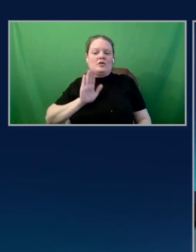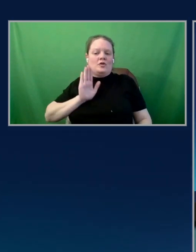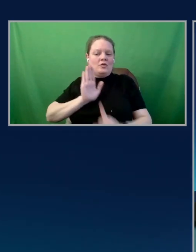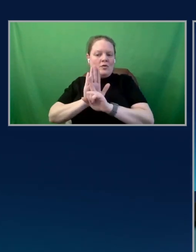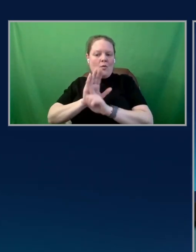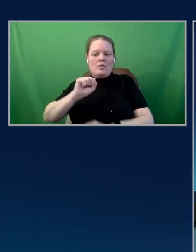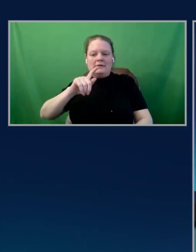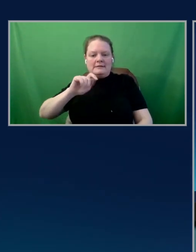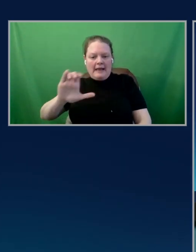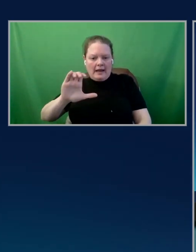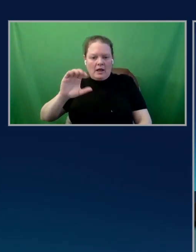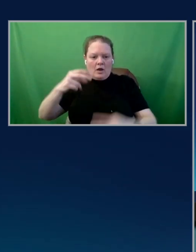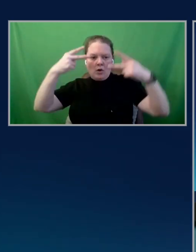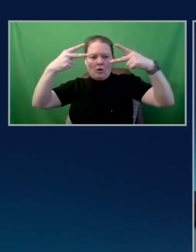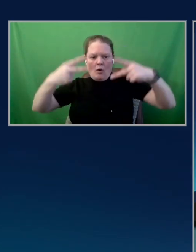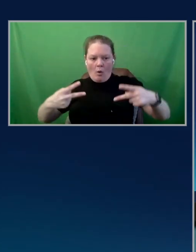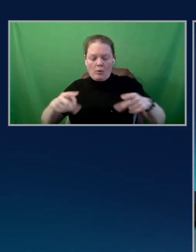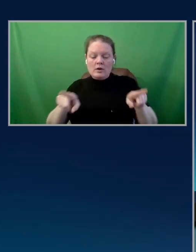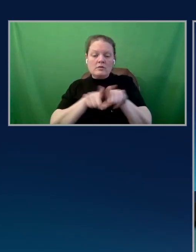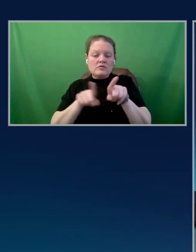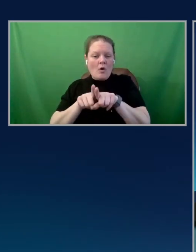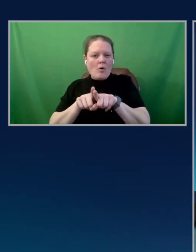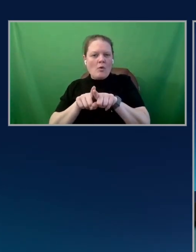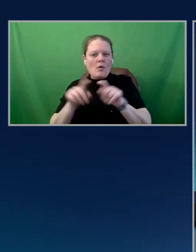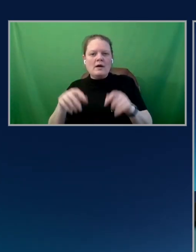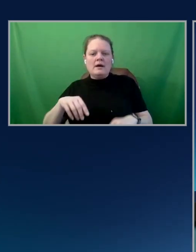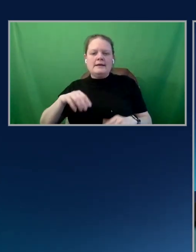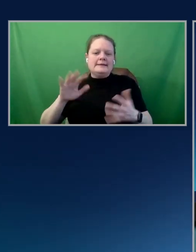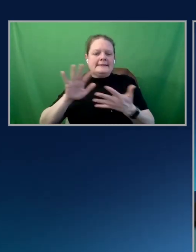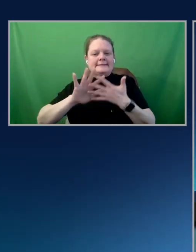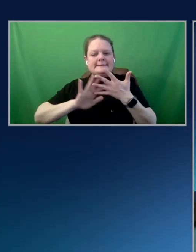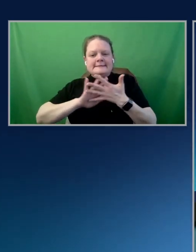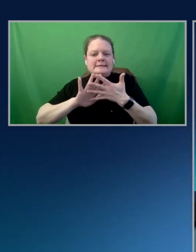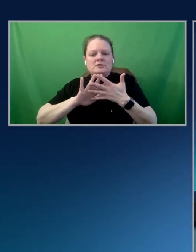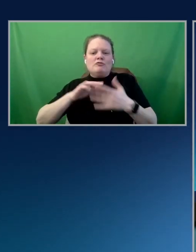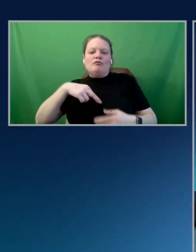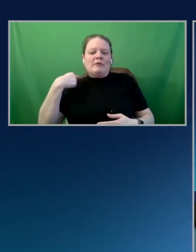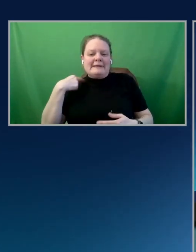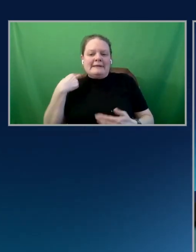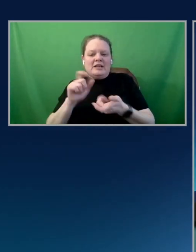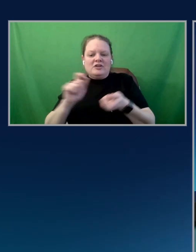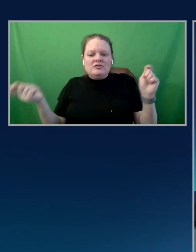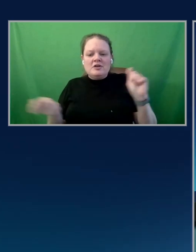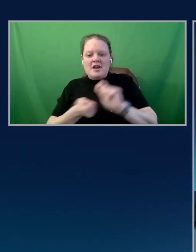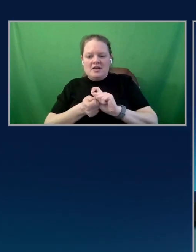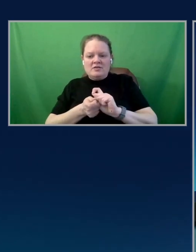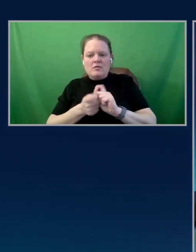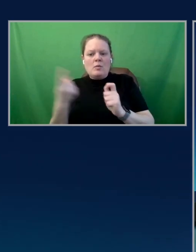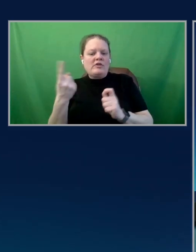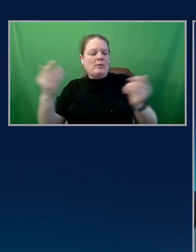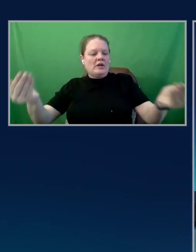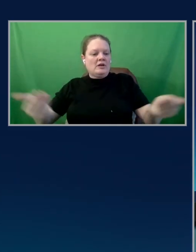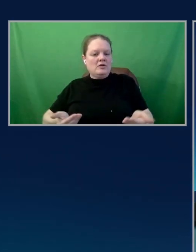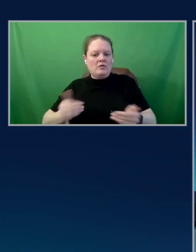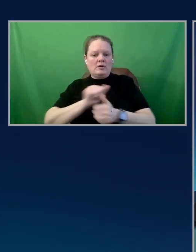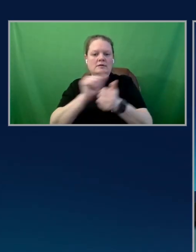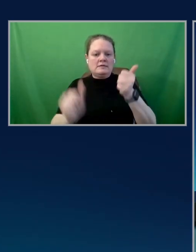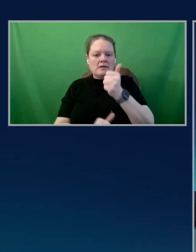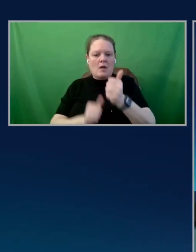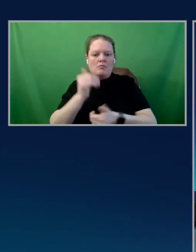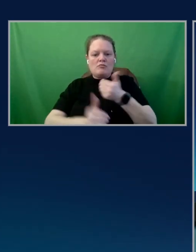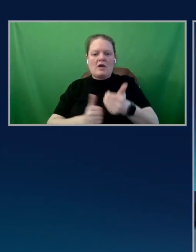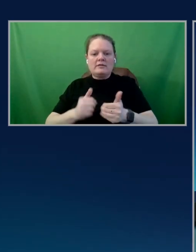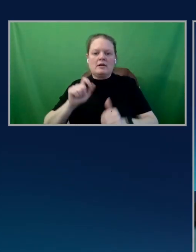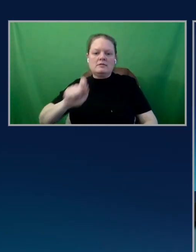It's also kind of this nebulous, risky changes. Or somebody introduced a subprocess.run in Python